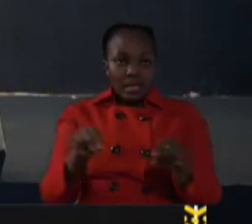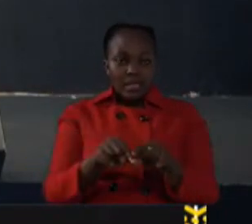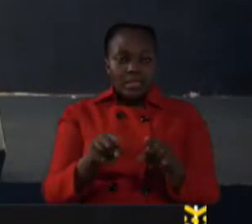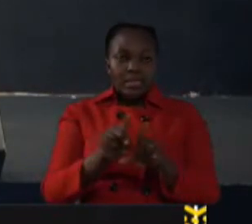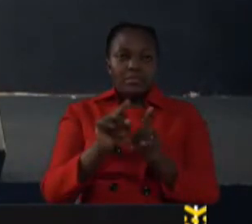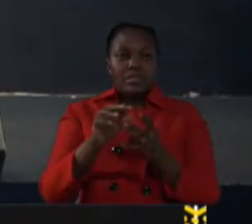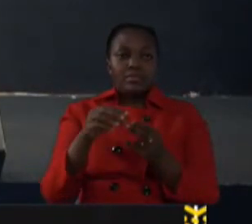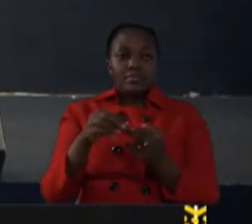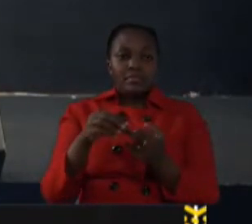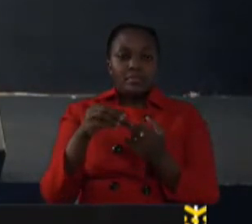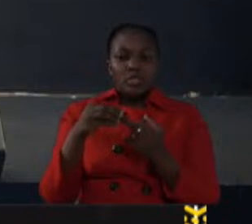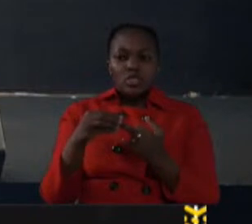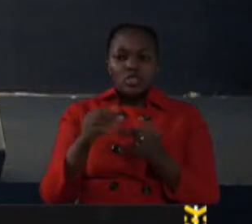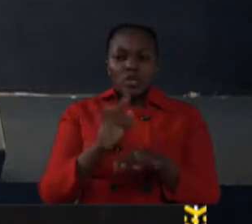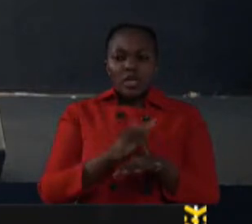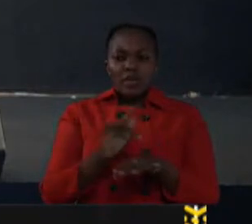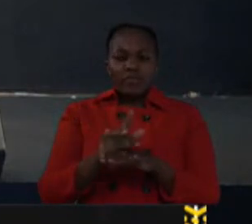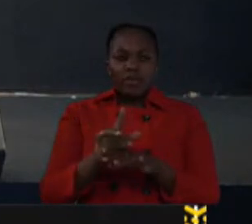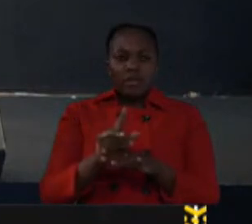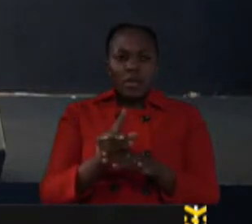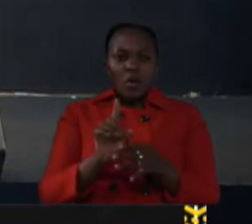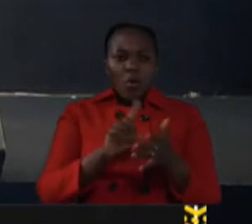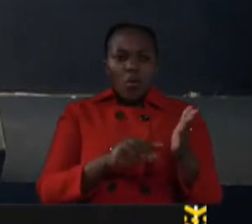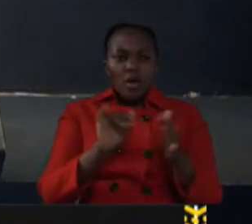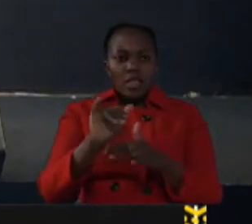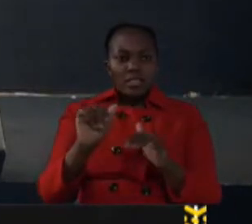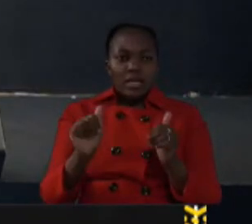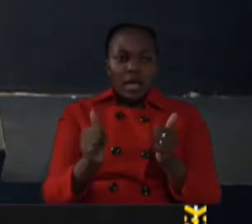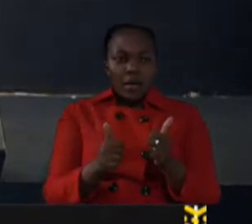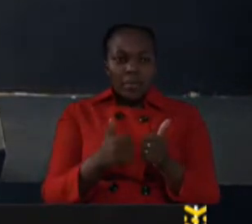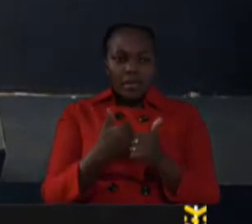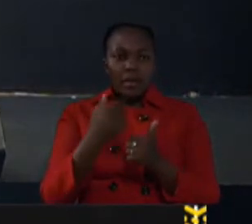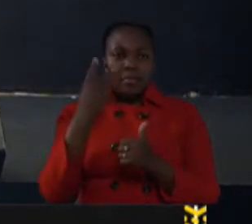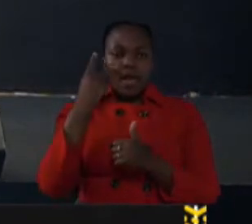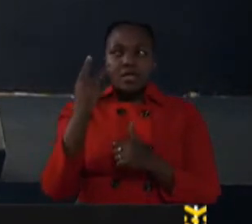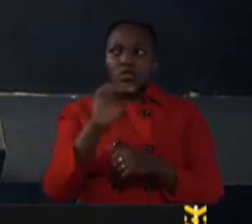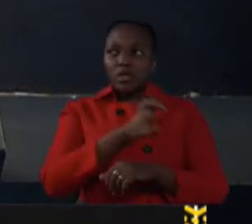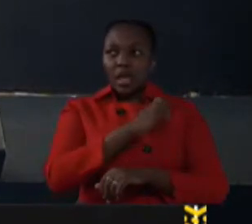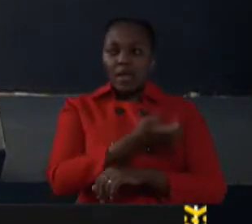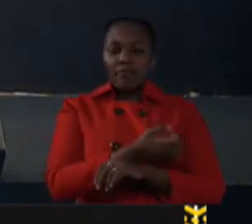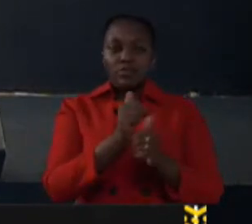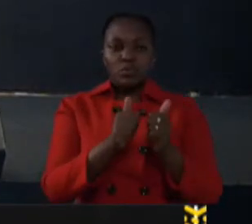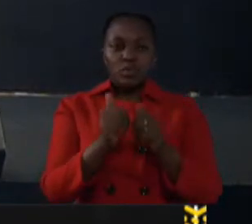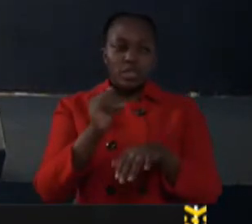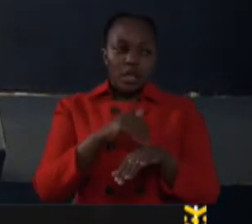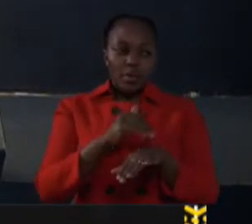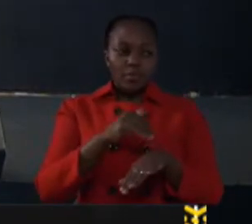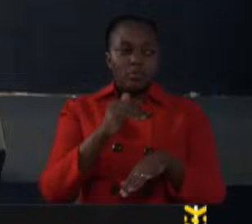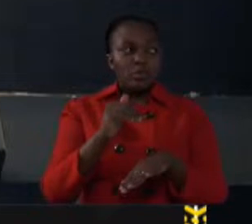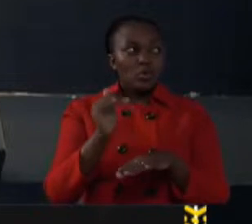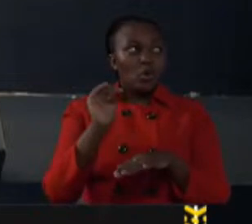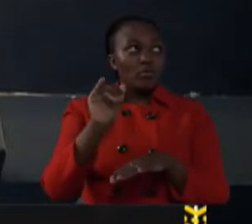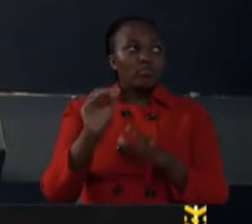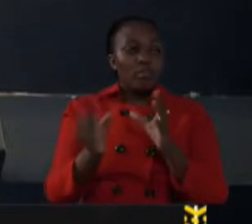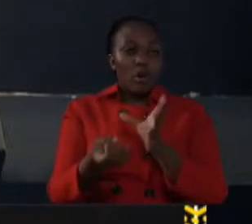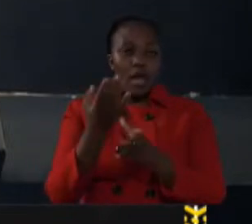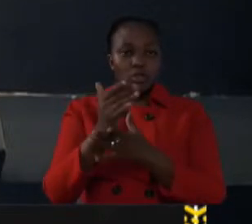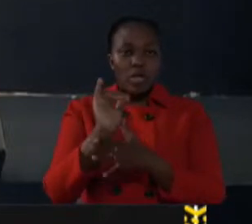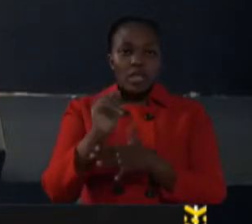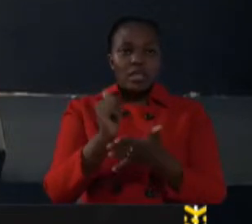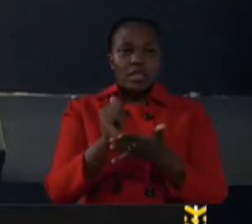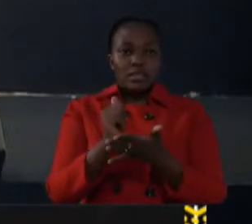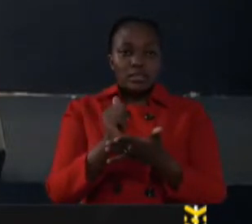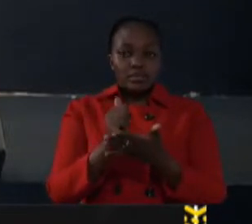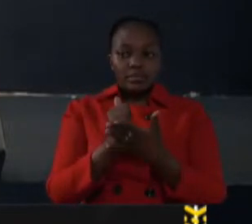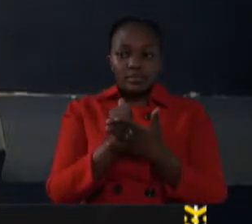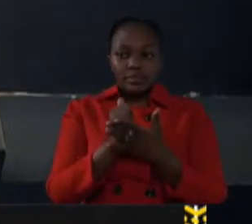effects and all of those things. What that did is I saw the efforts in which they put behind the production, and it endeared me better to the movie